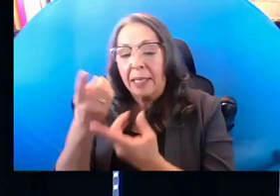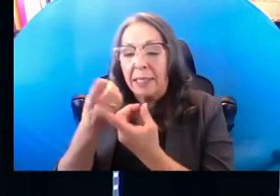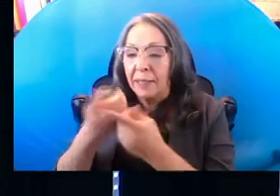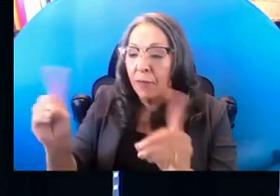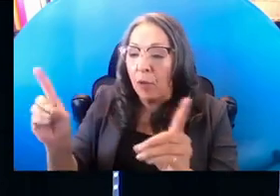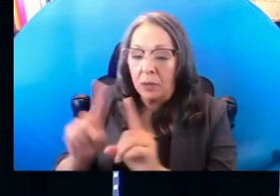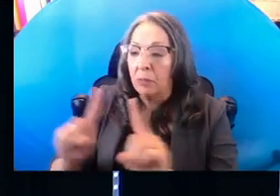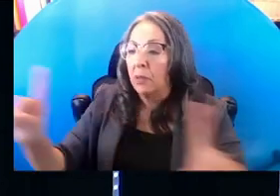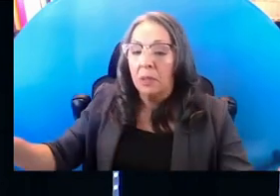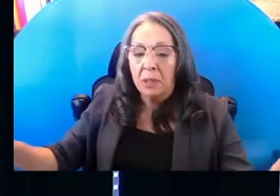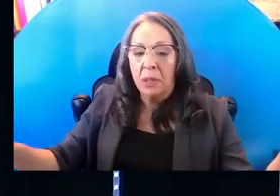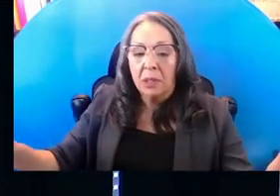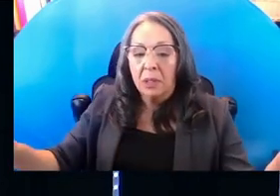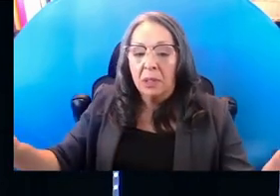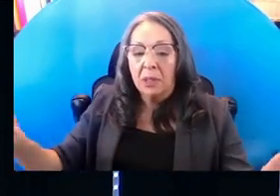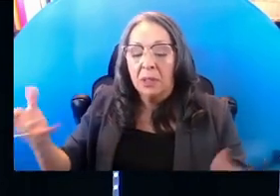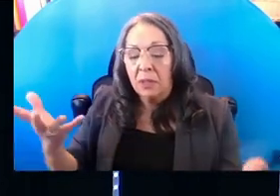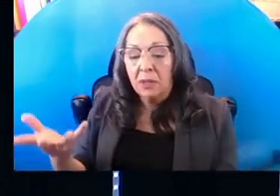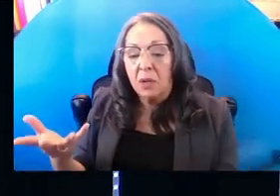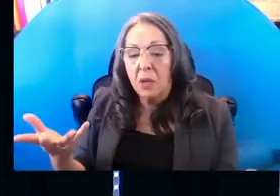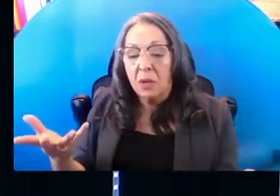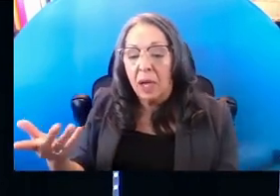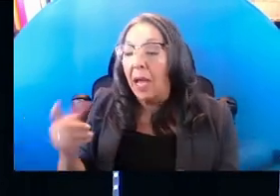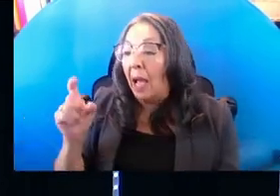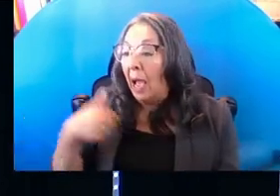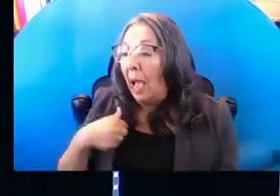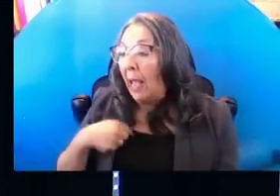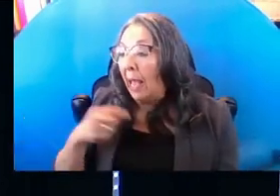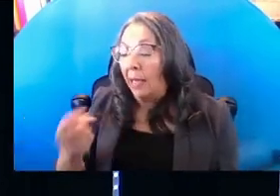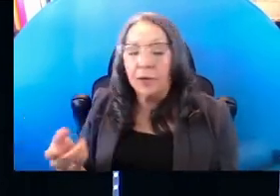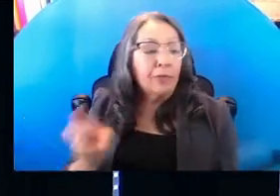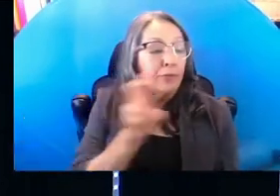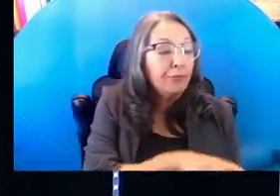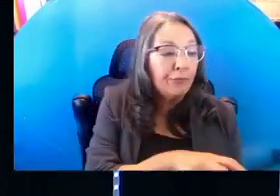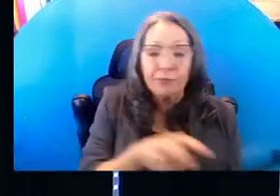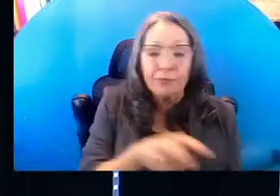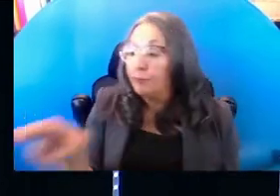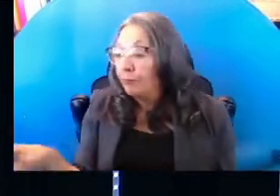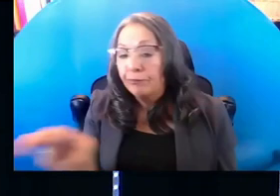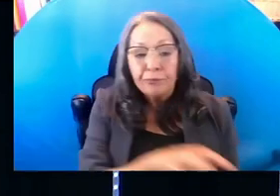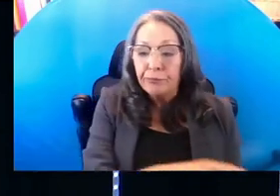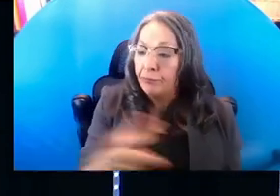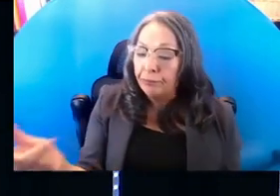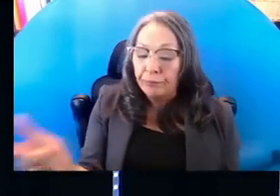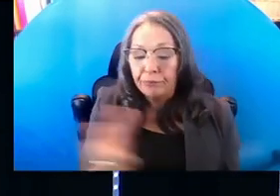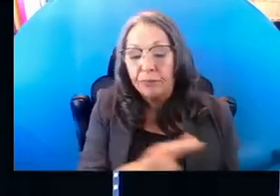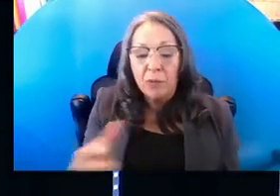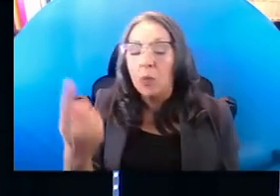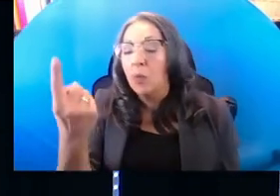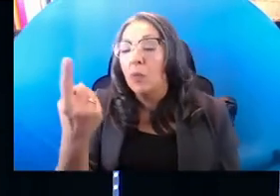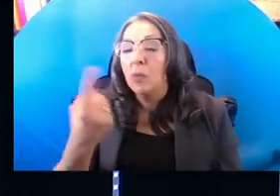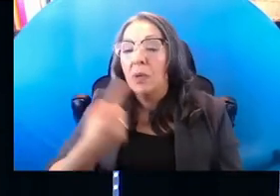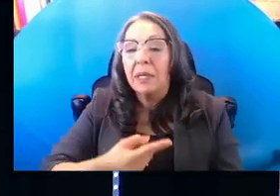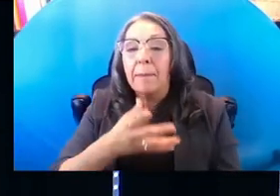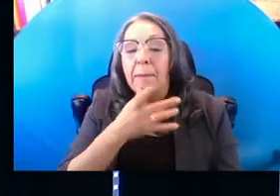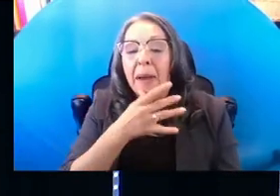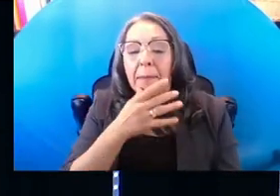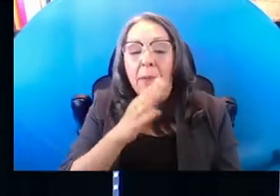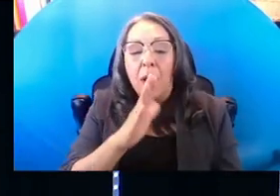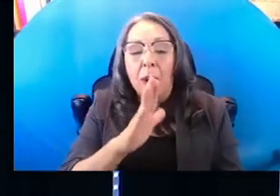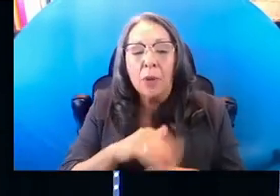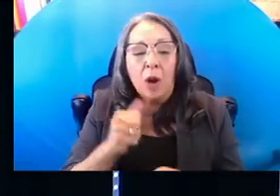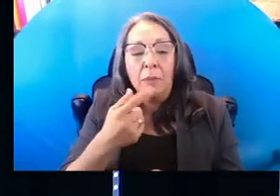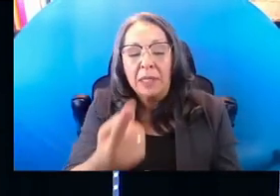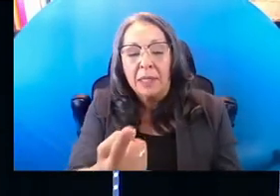you know, back and forth, that kind of deal, to see them. And one day my mom called me into a room. We were living with some friends, and we all shared this really big